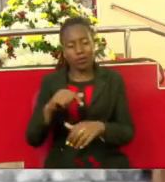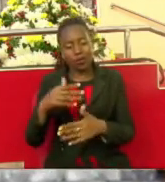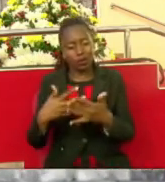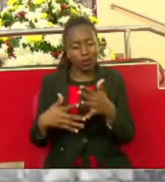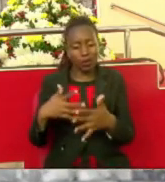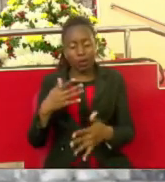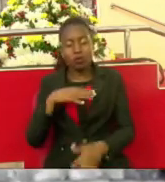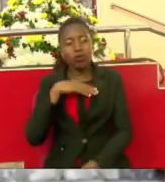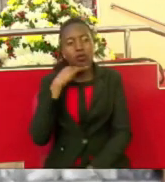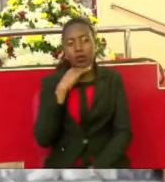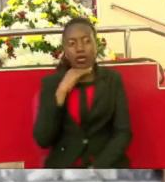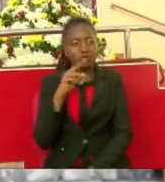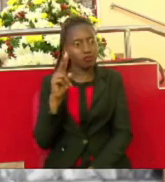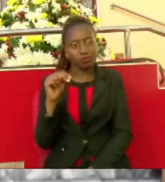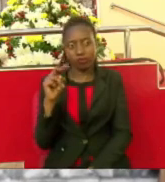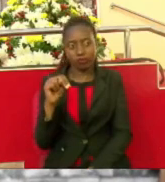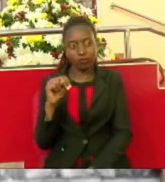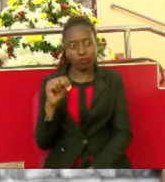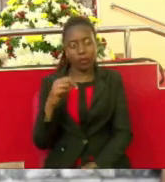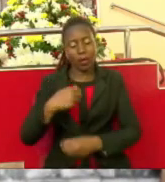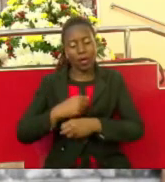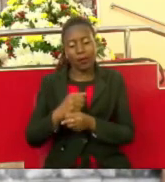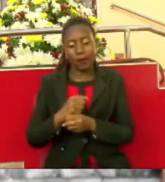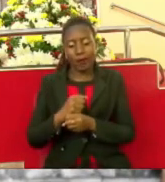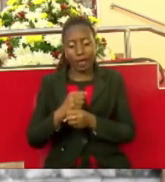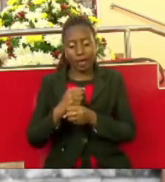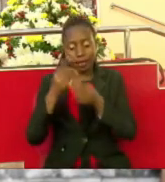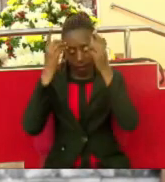We can make the choices from the moment they were born.